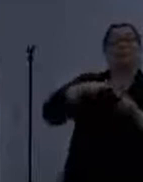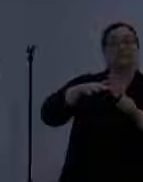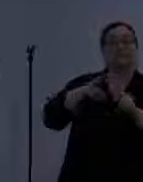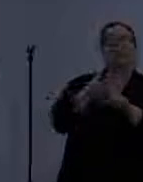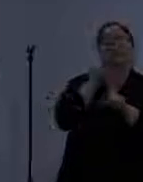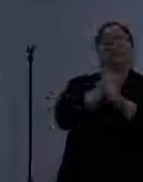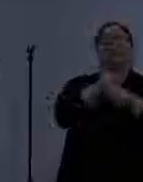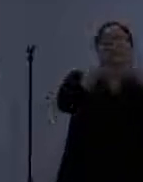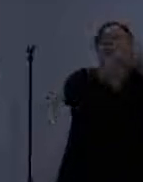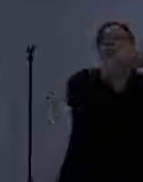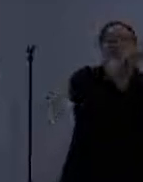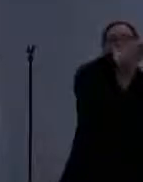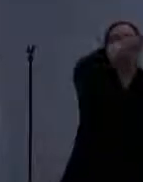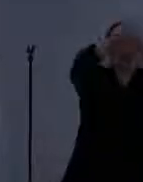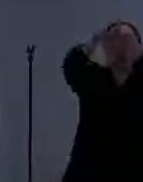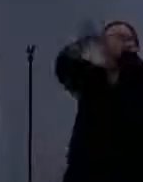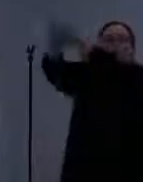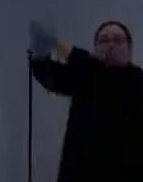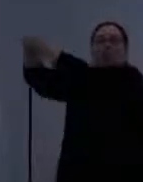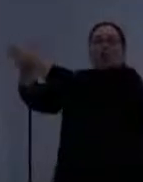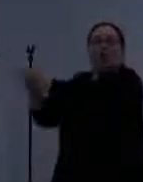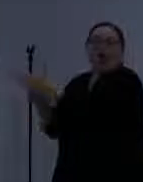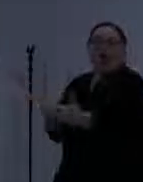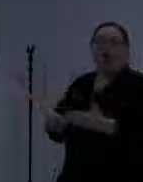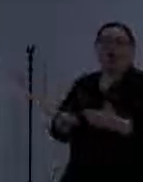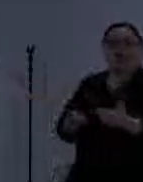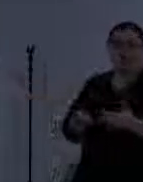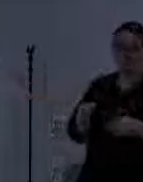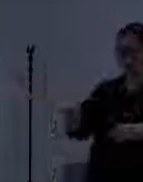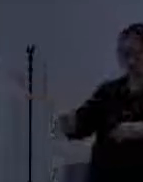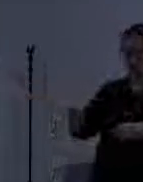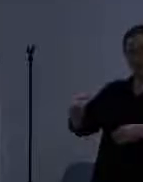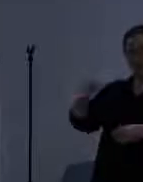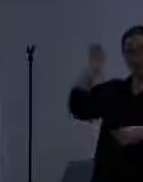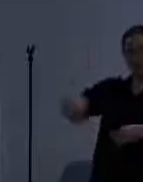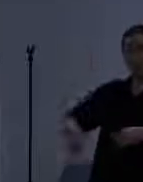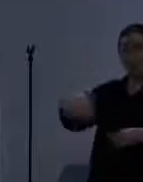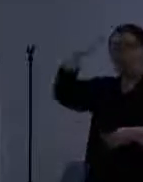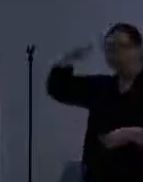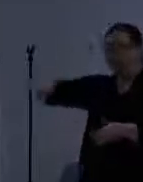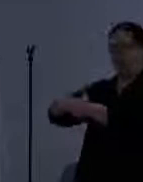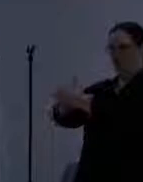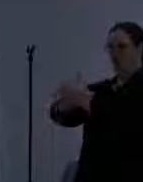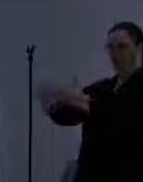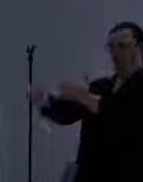are locked, doors are locked, people might be locked in their home or their room.